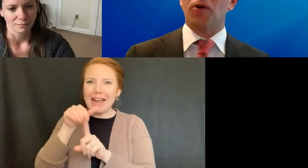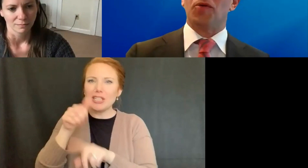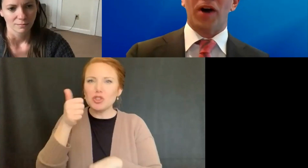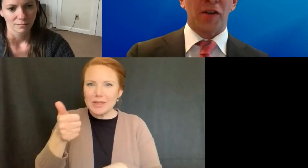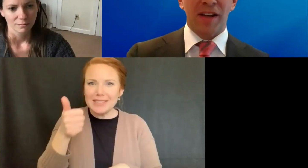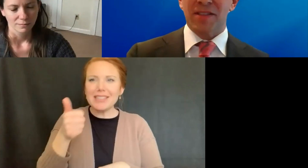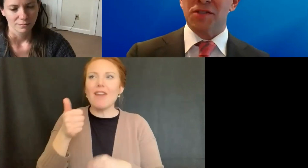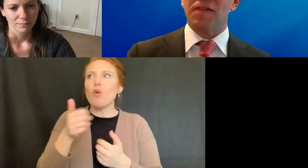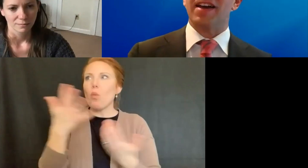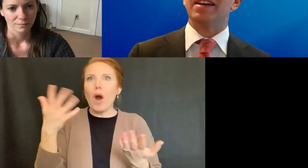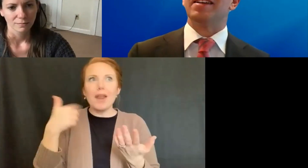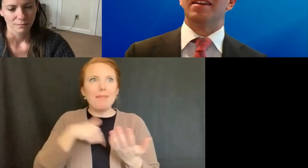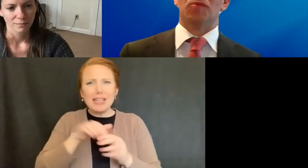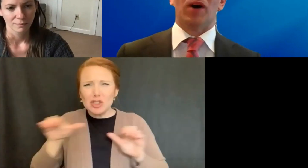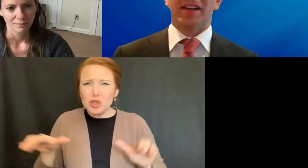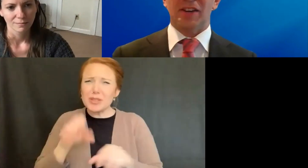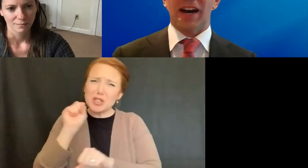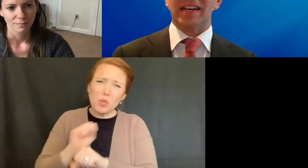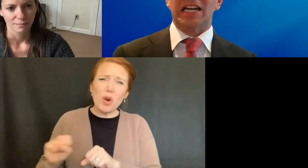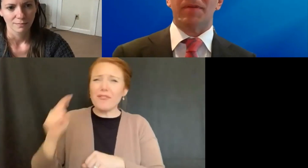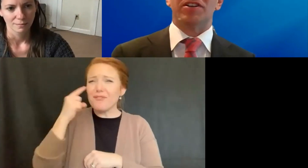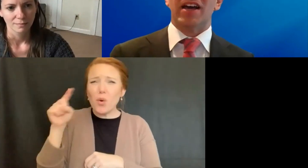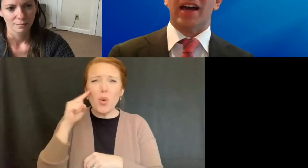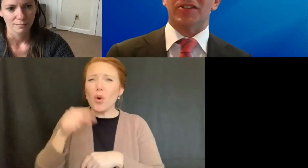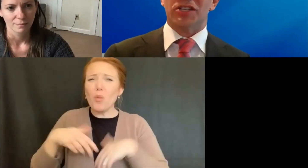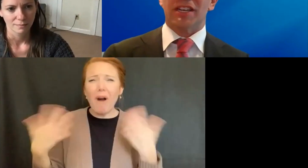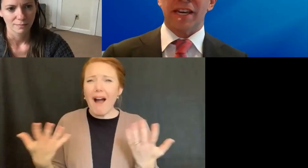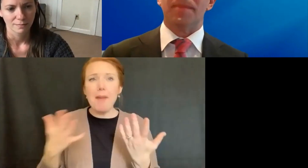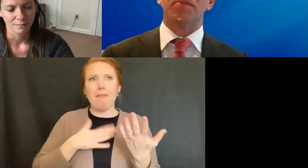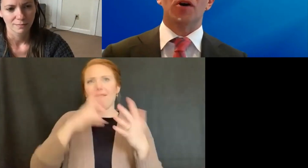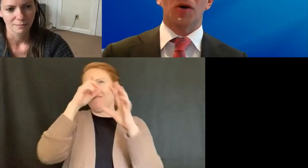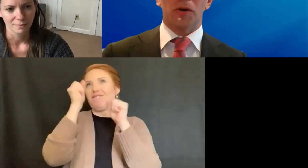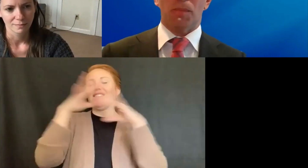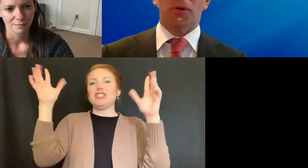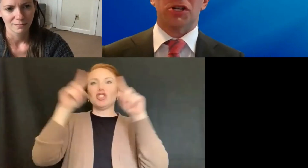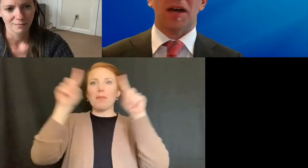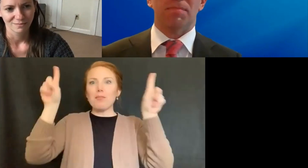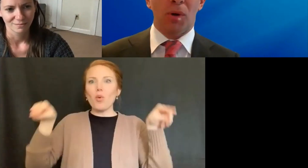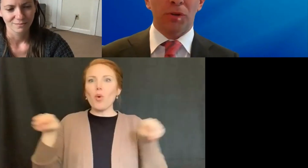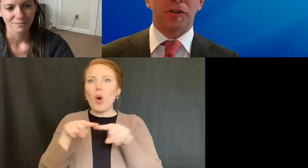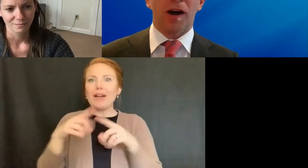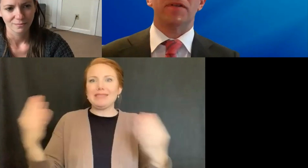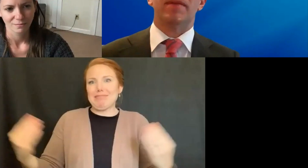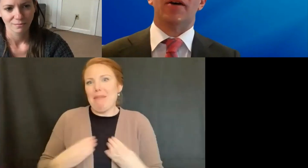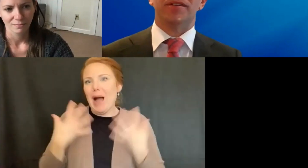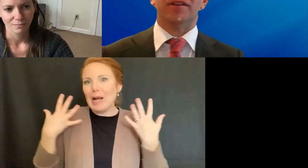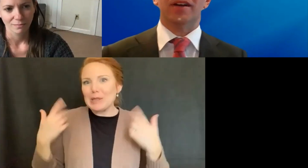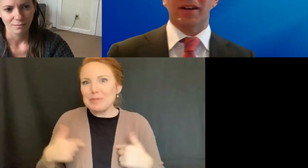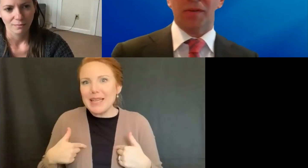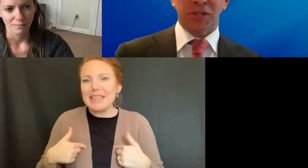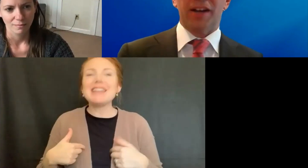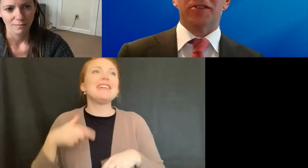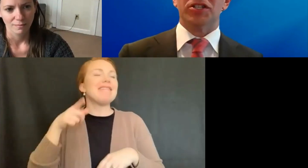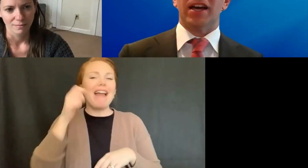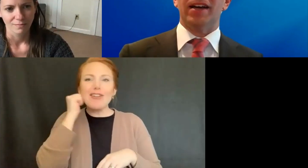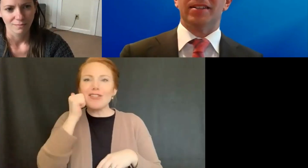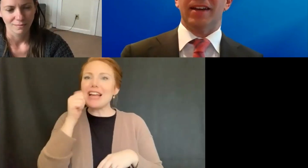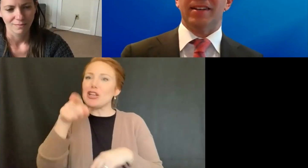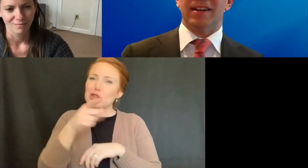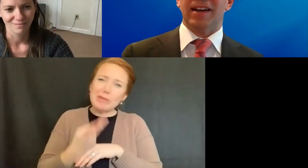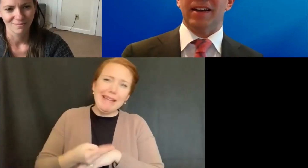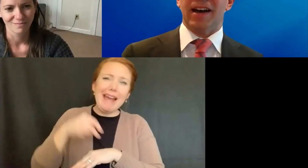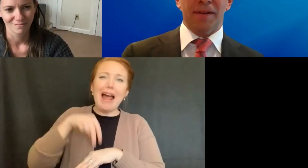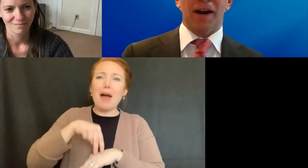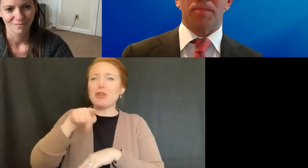this is for, why you're in this fight, and why you got to get up every day and just keep, pushing that boulder up the mountain, which I